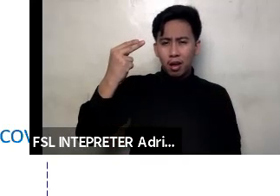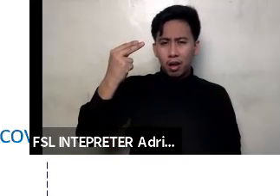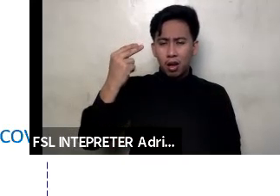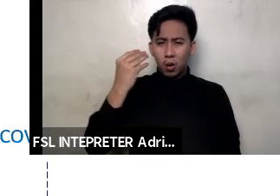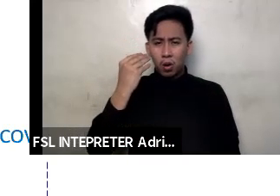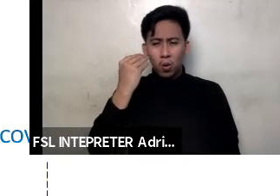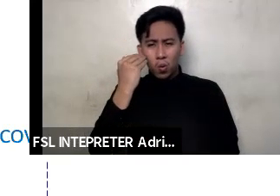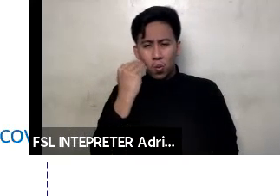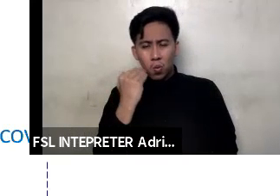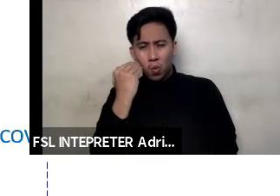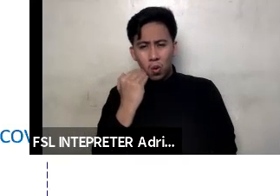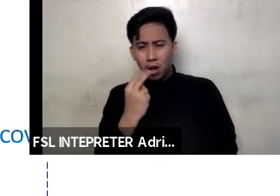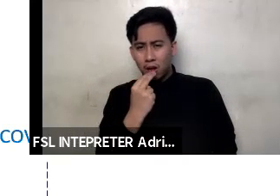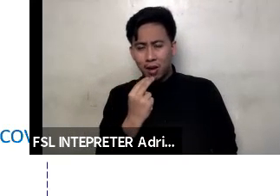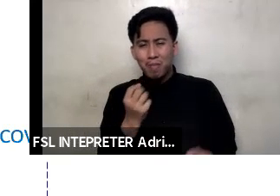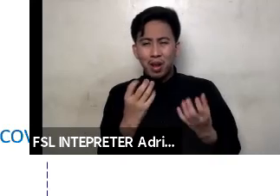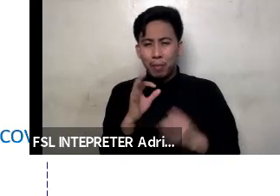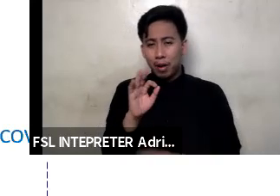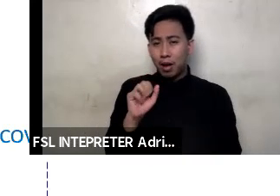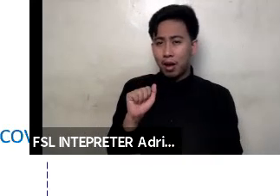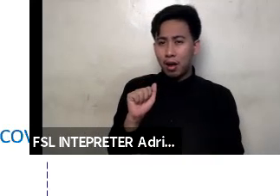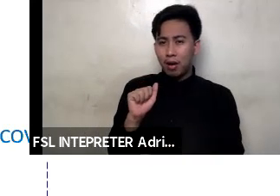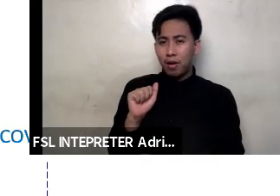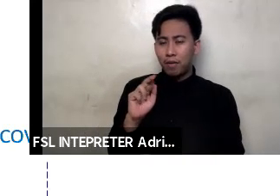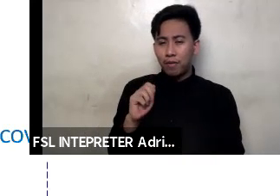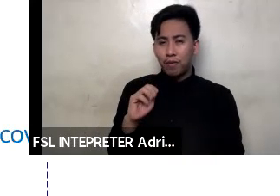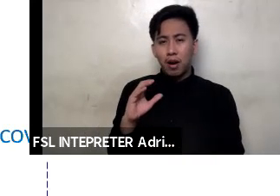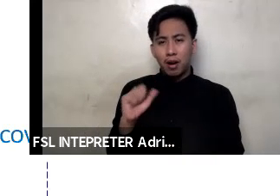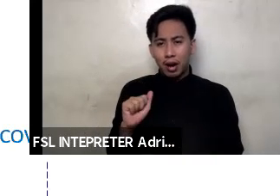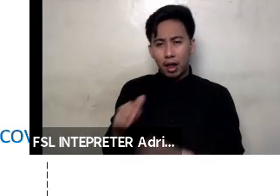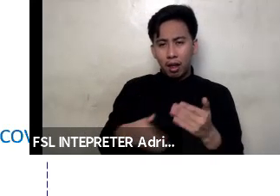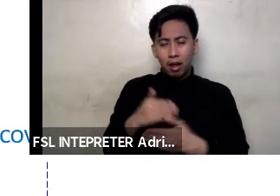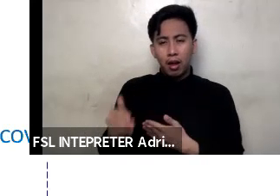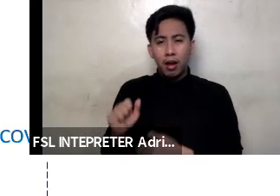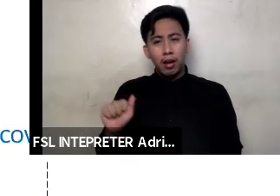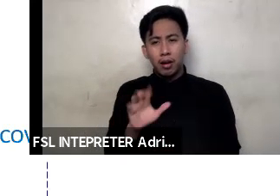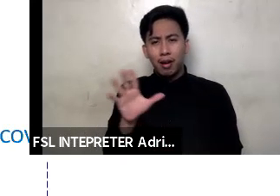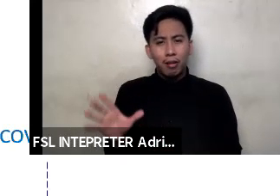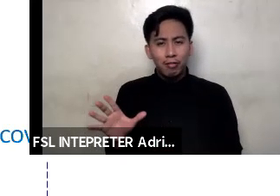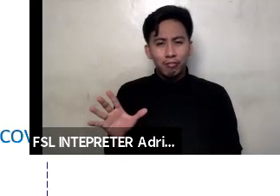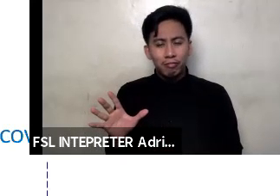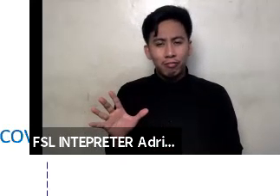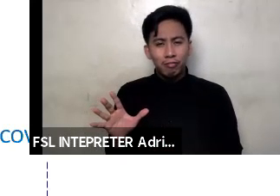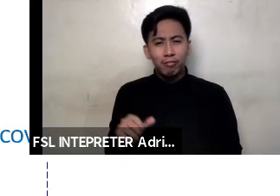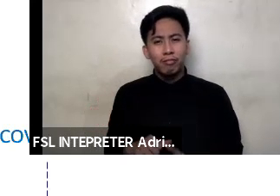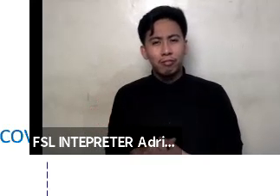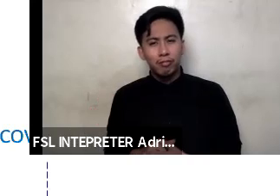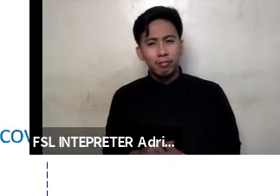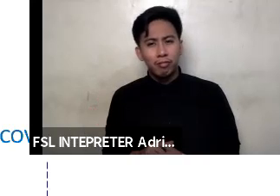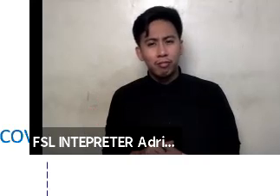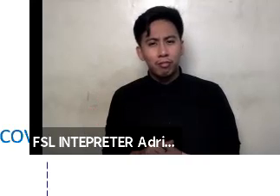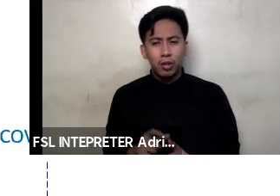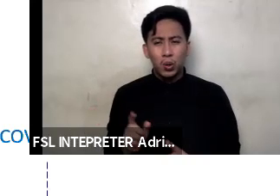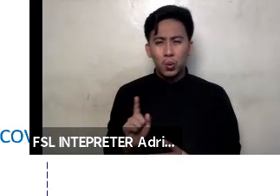It's really more in Africa, 21%, followed by Asia at 9%. If you can see, this is about equivalent to